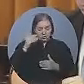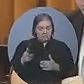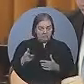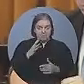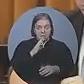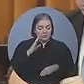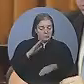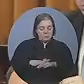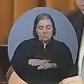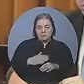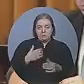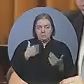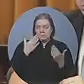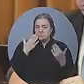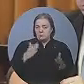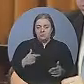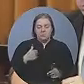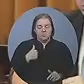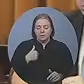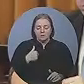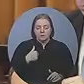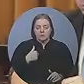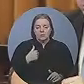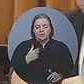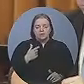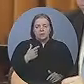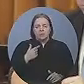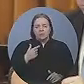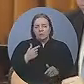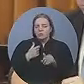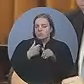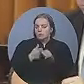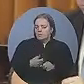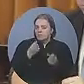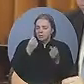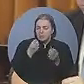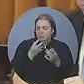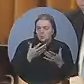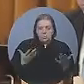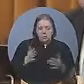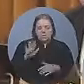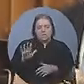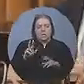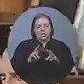report that he relies on and his excellent research for Question Period is absolutely flat-out wrong.